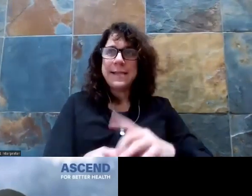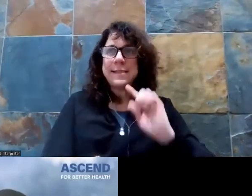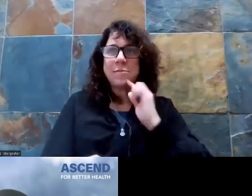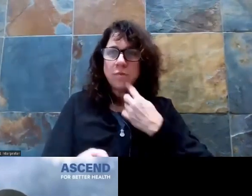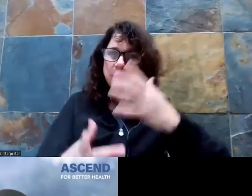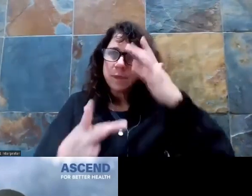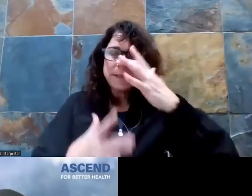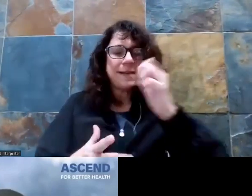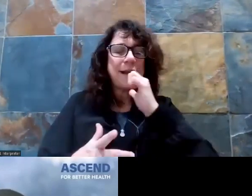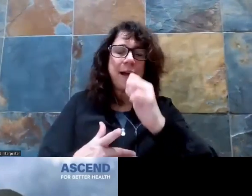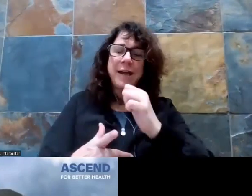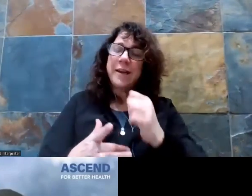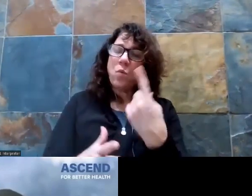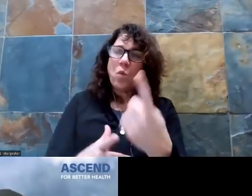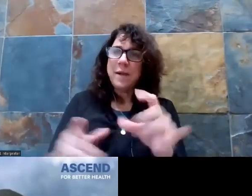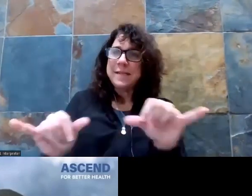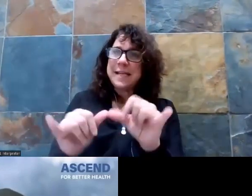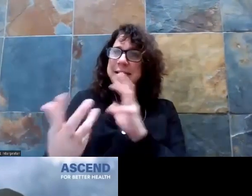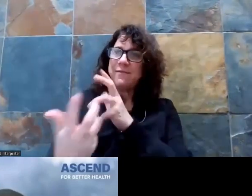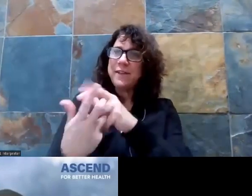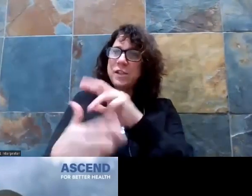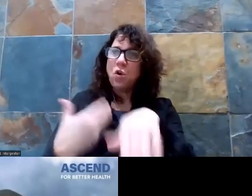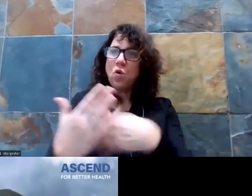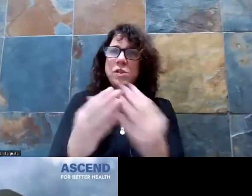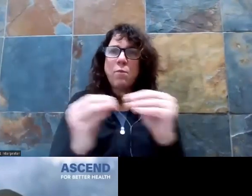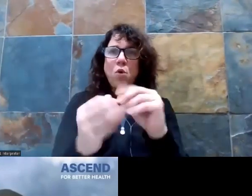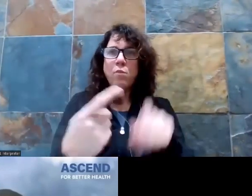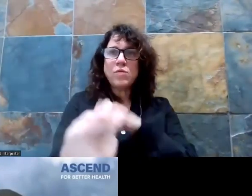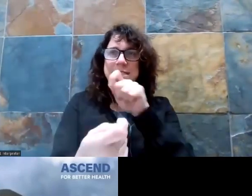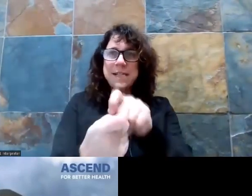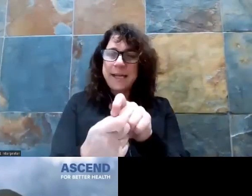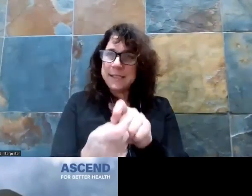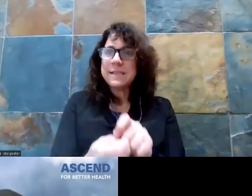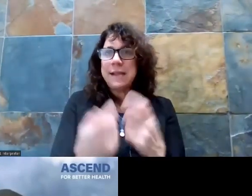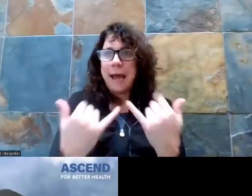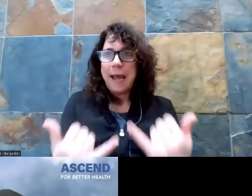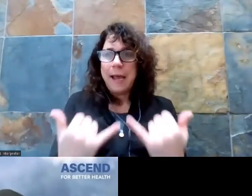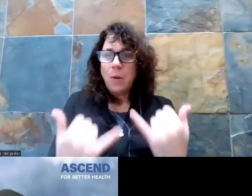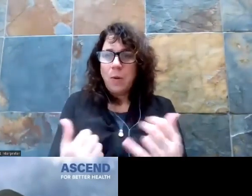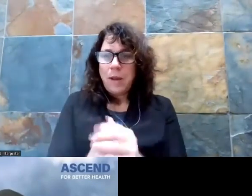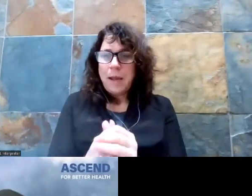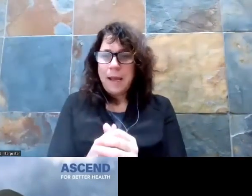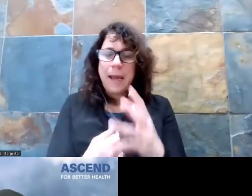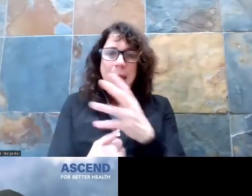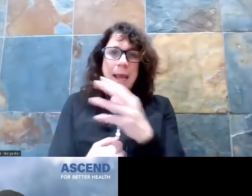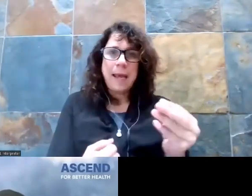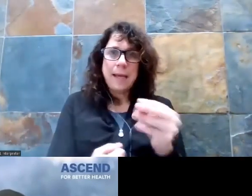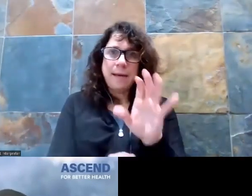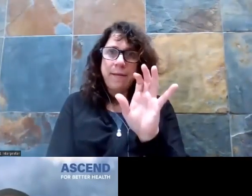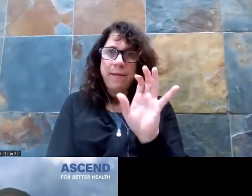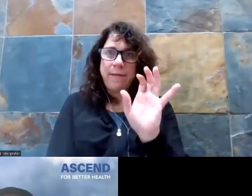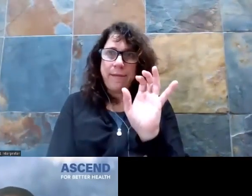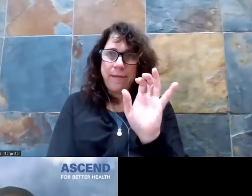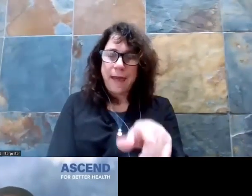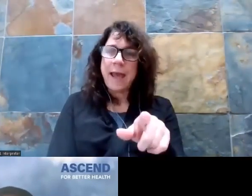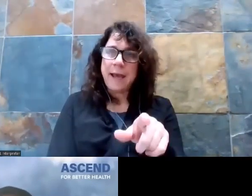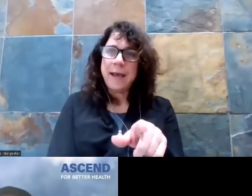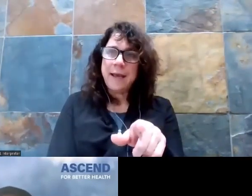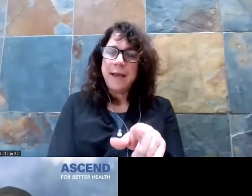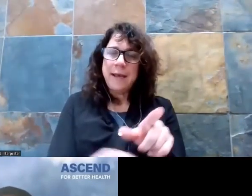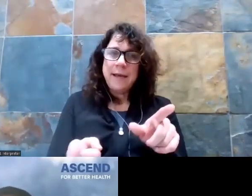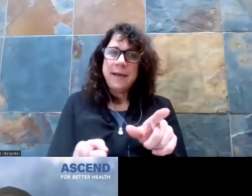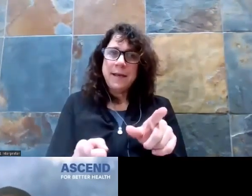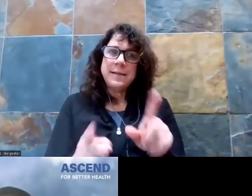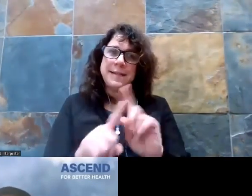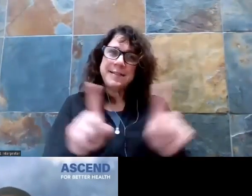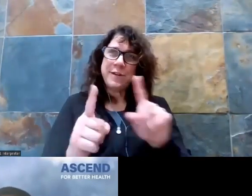all. And now it's really more precise, more specific. And that outlines a completely